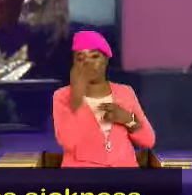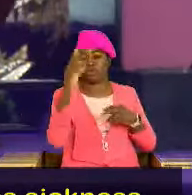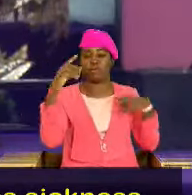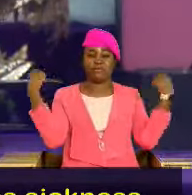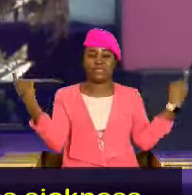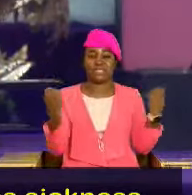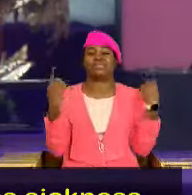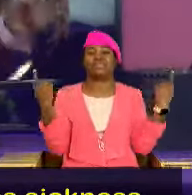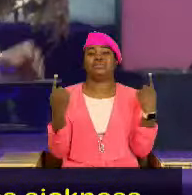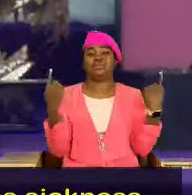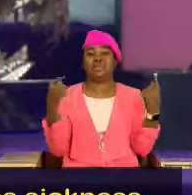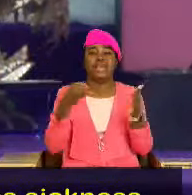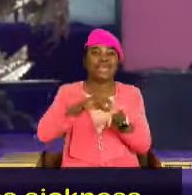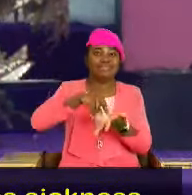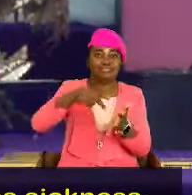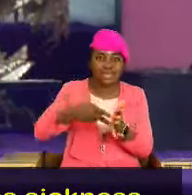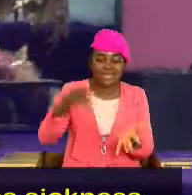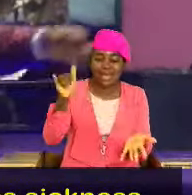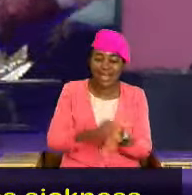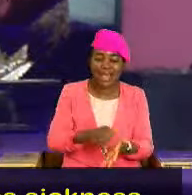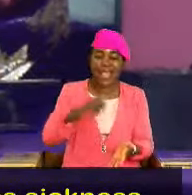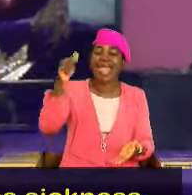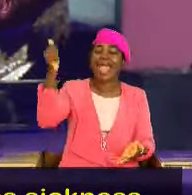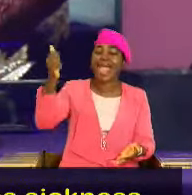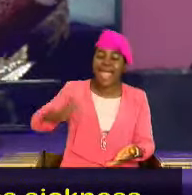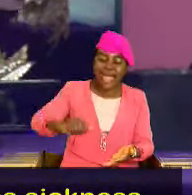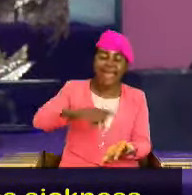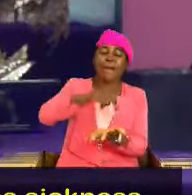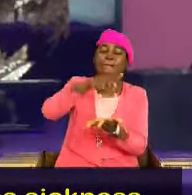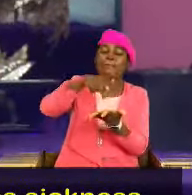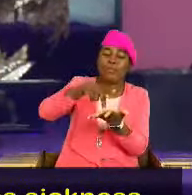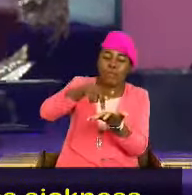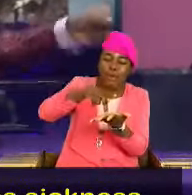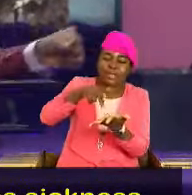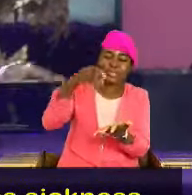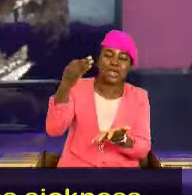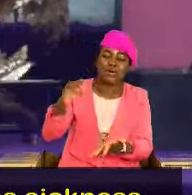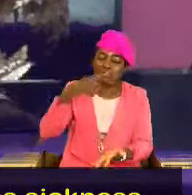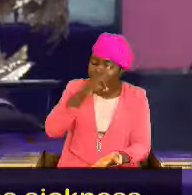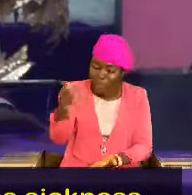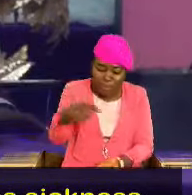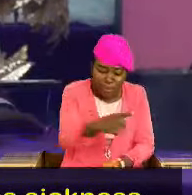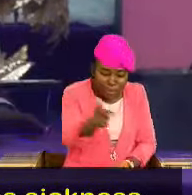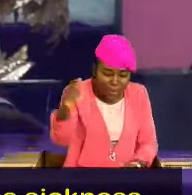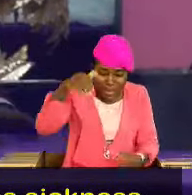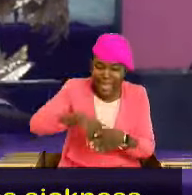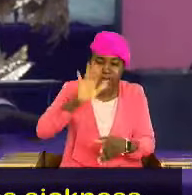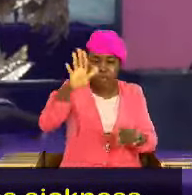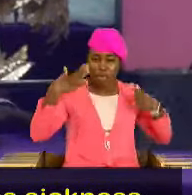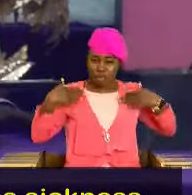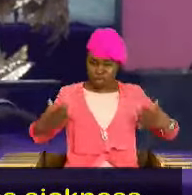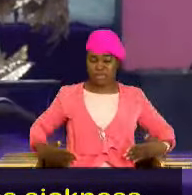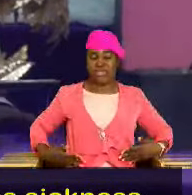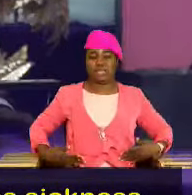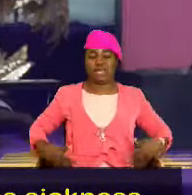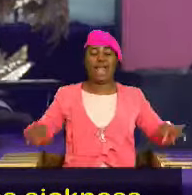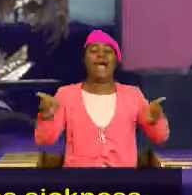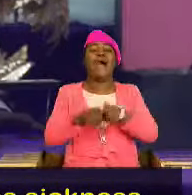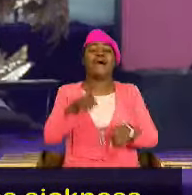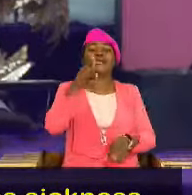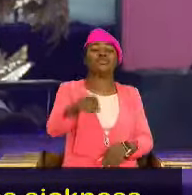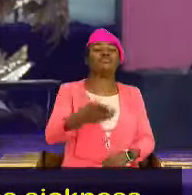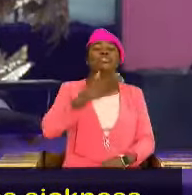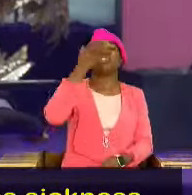poison of serpent in your body property of to your body as you sh